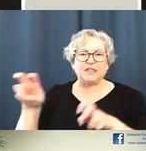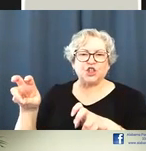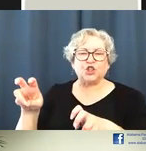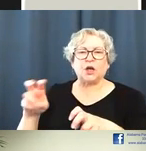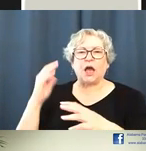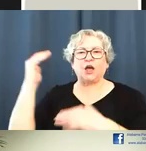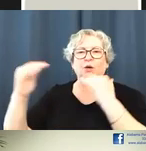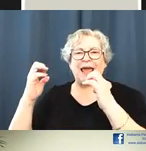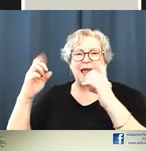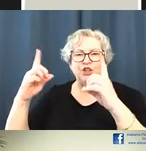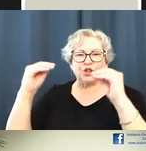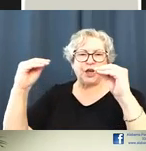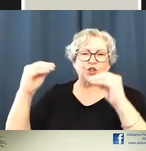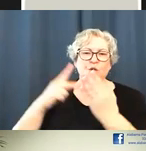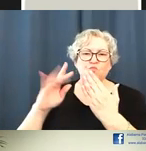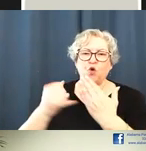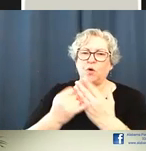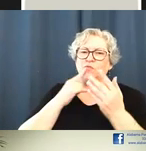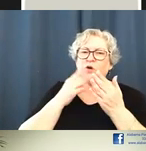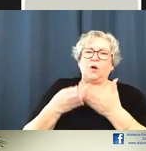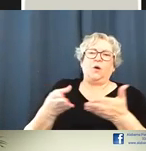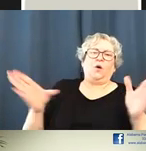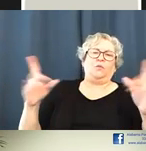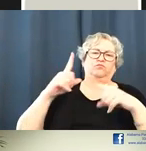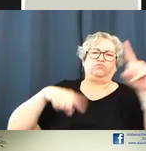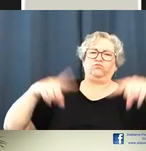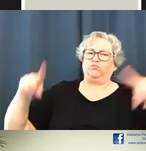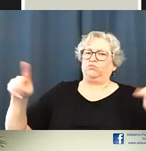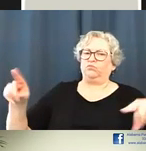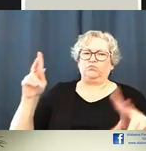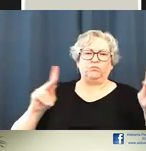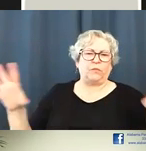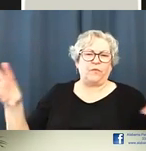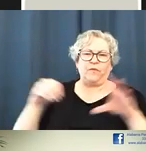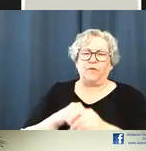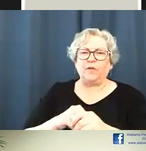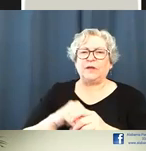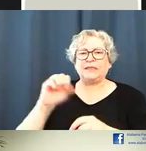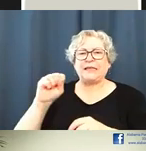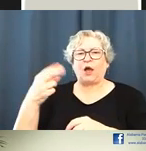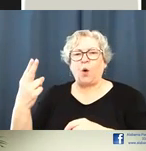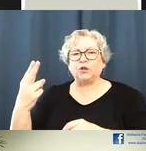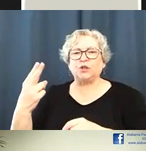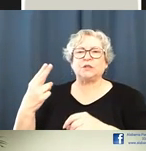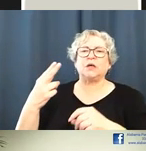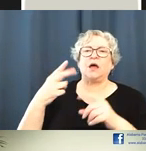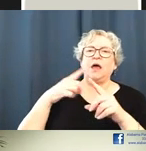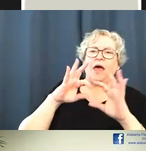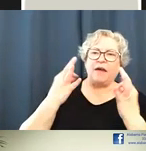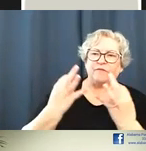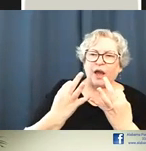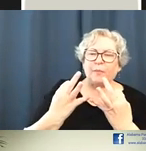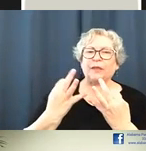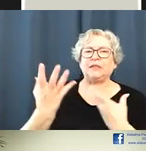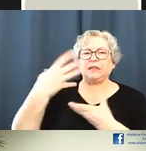adult ed programs, just a wide variety of stakeholders, including youth and families within each of